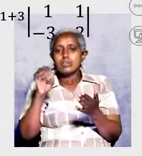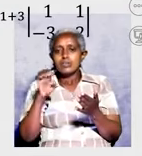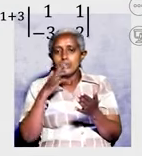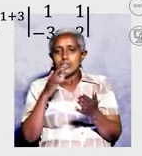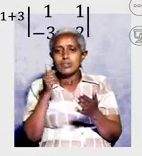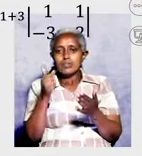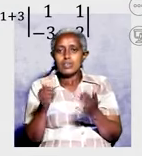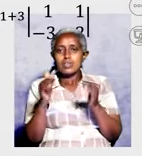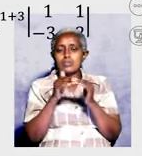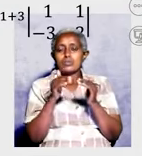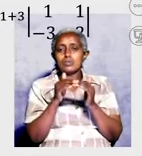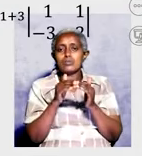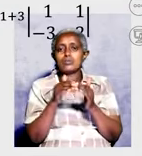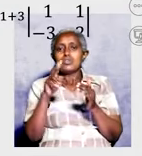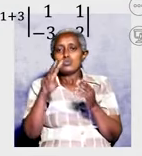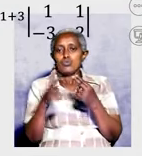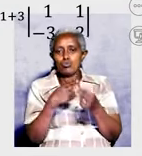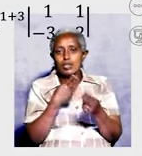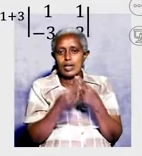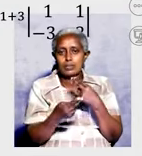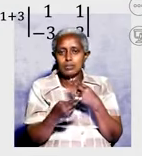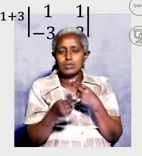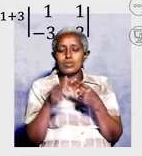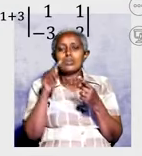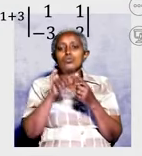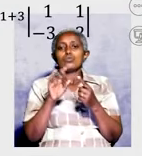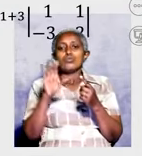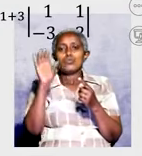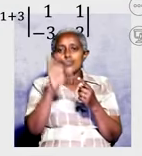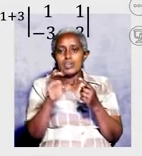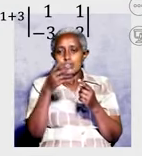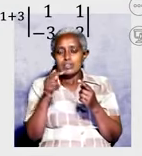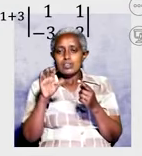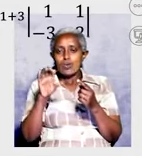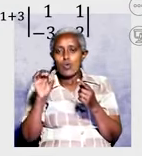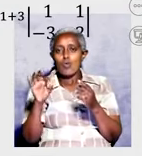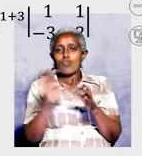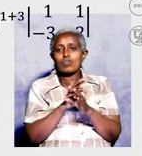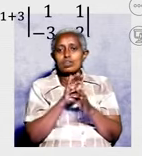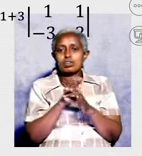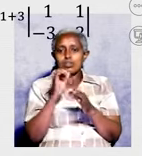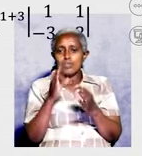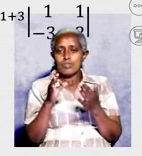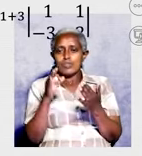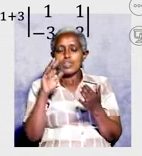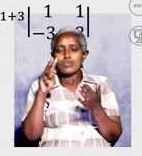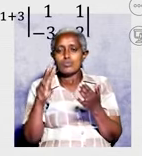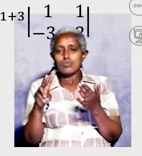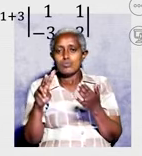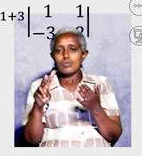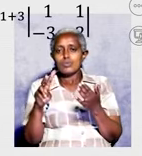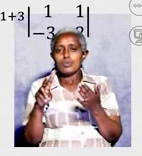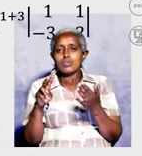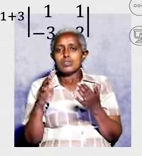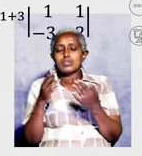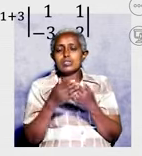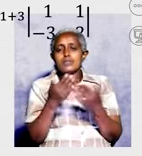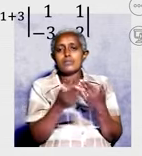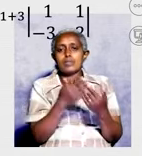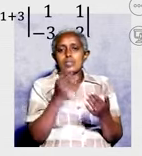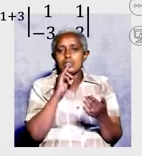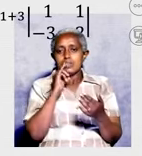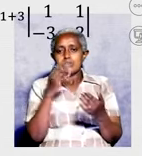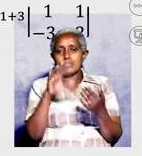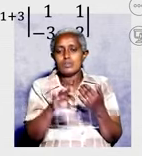equal to 2 times. To find the cofactor of 2, simply